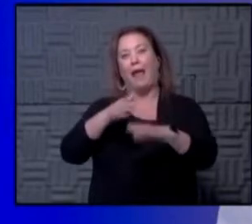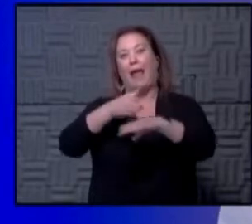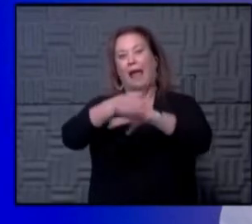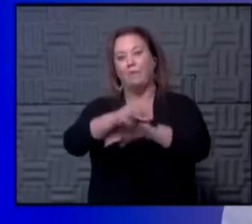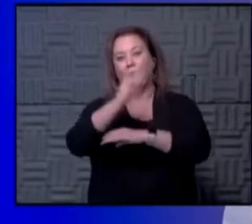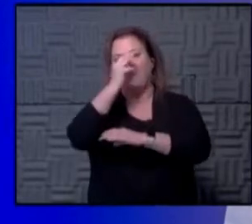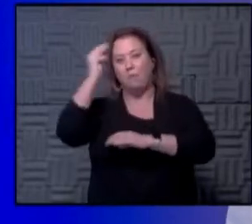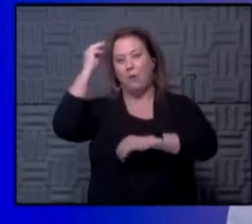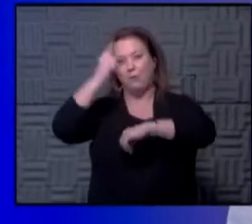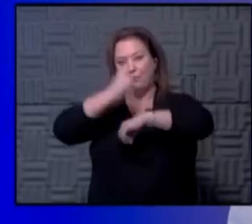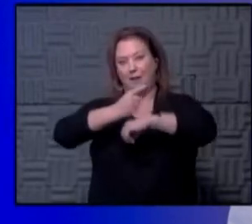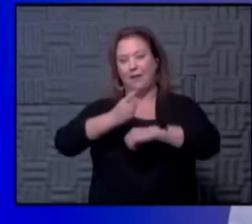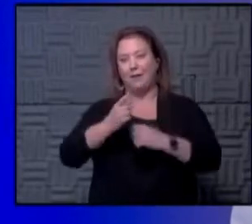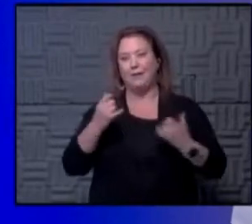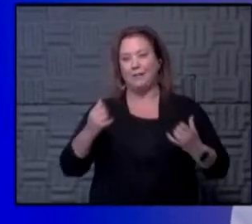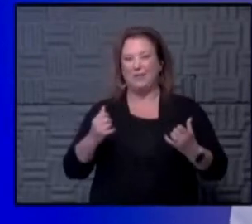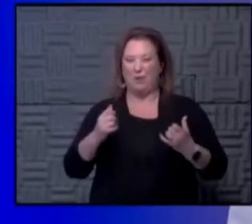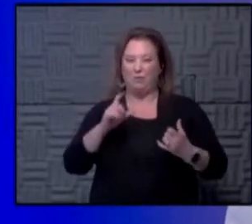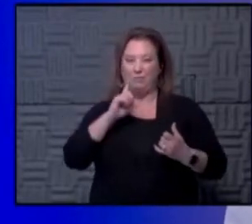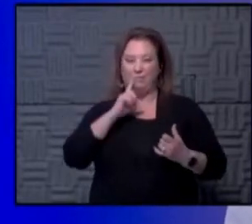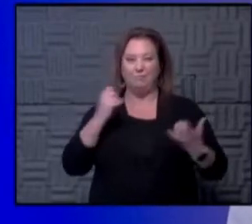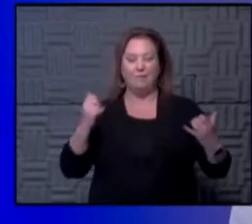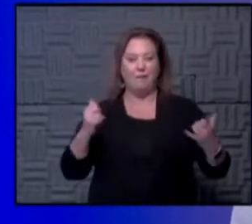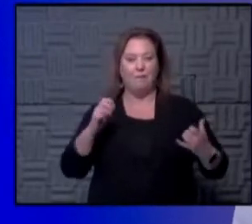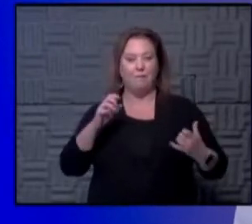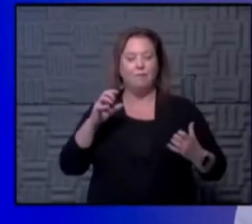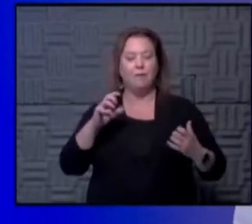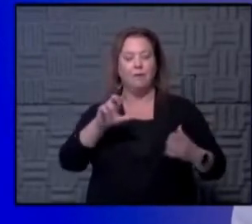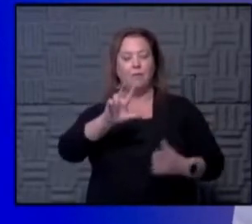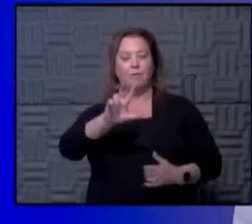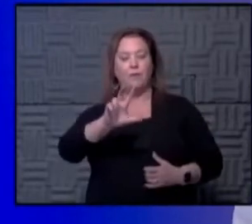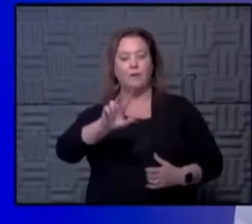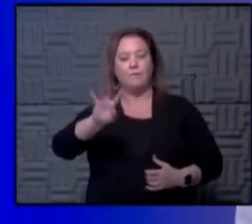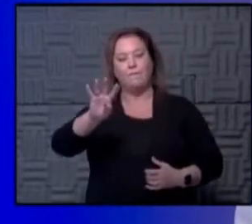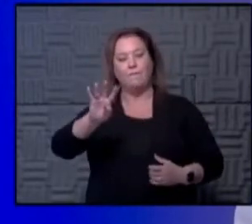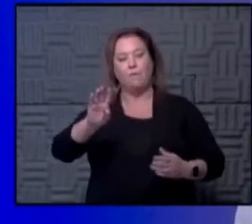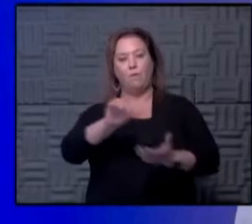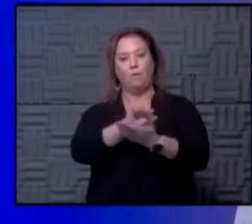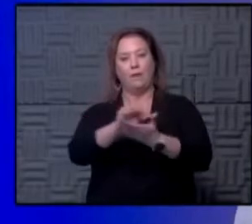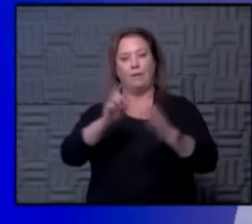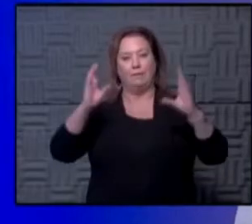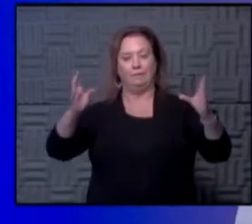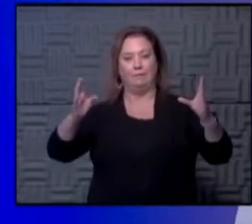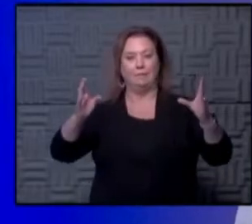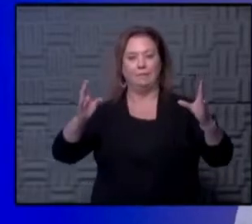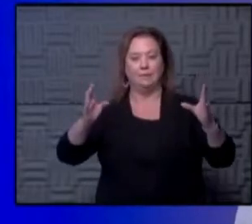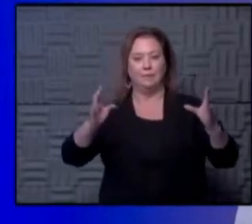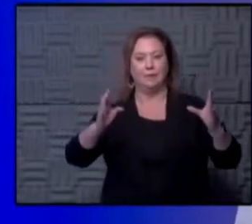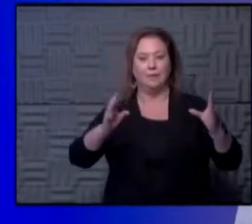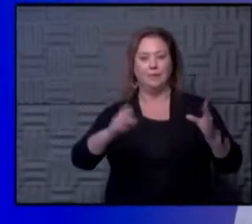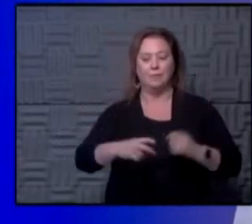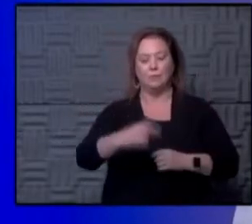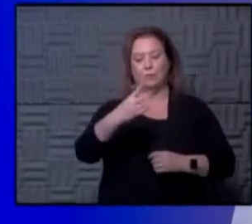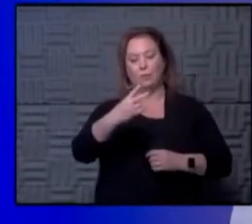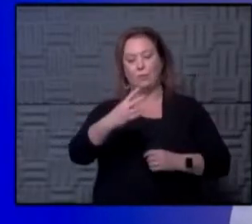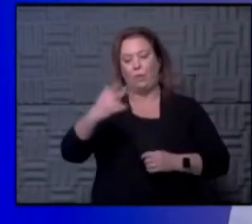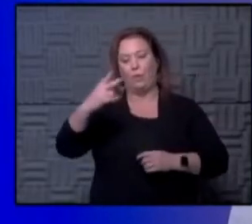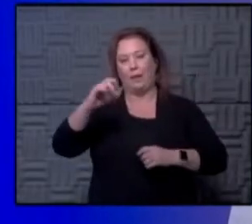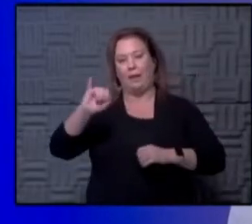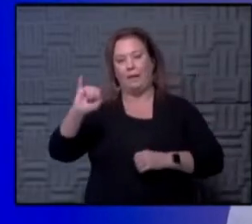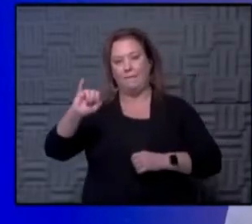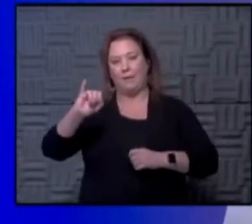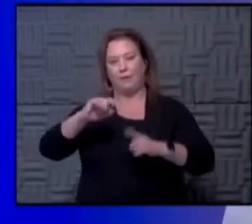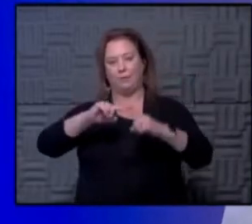the minimum amount we're probably going to see is that 3 or 4 week period. It probably will take 2 to 3 infection cycles to